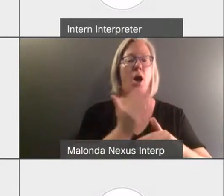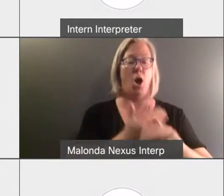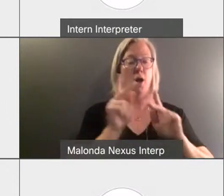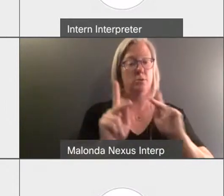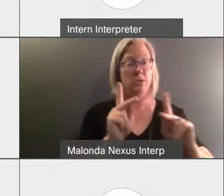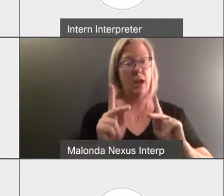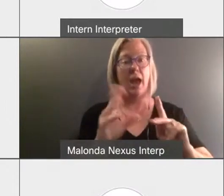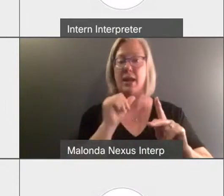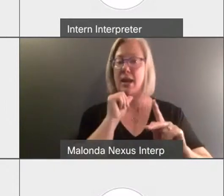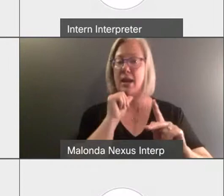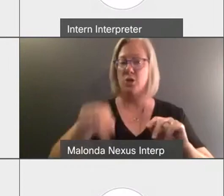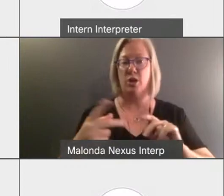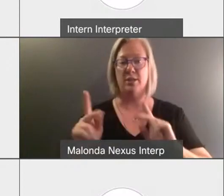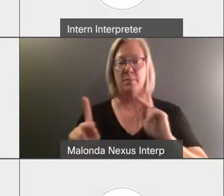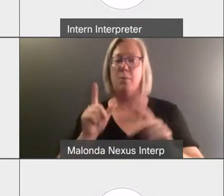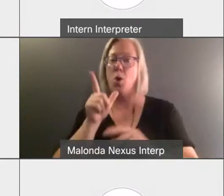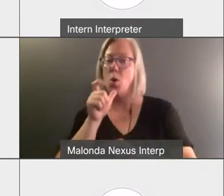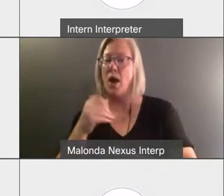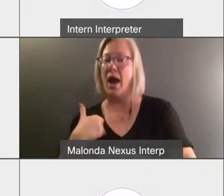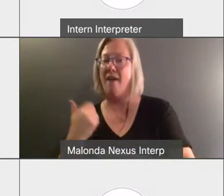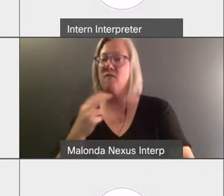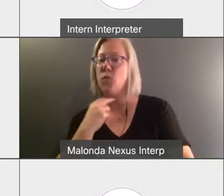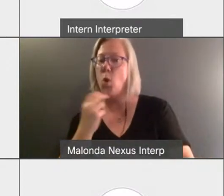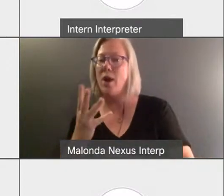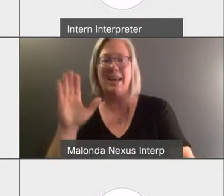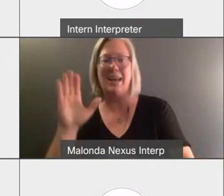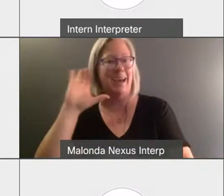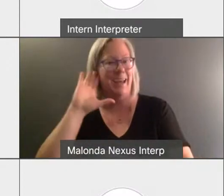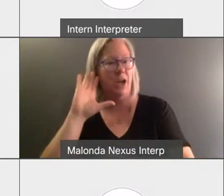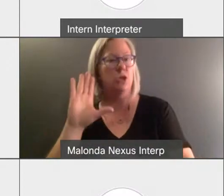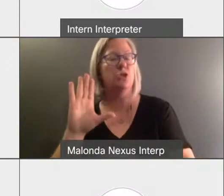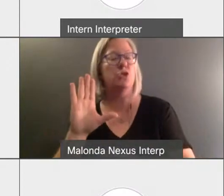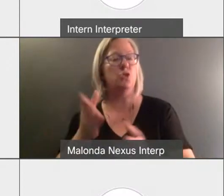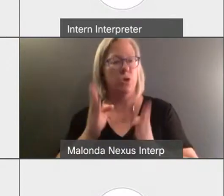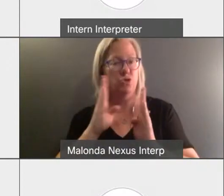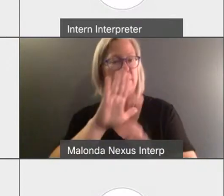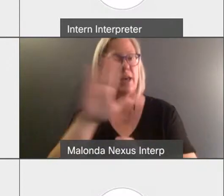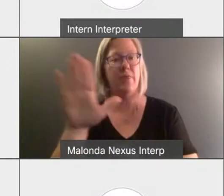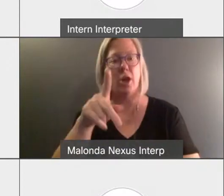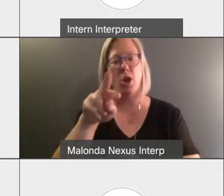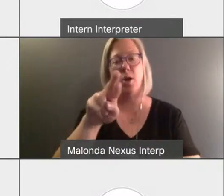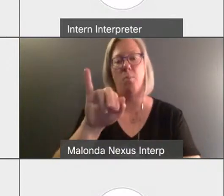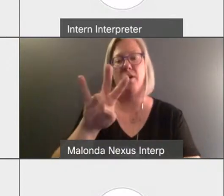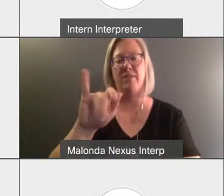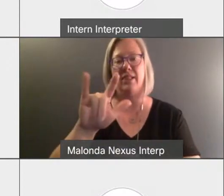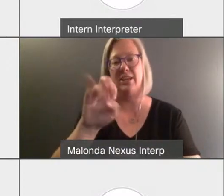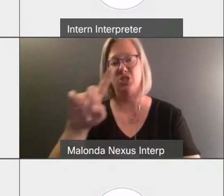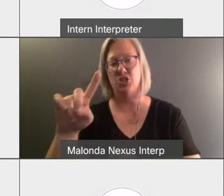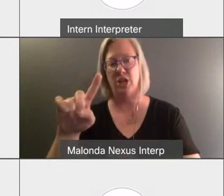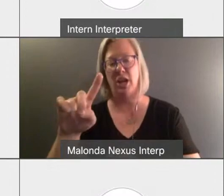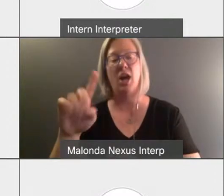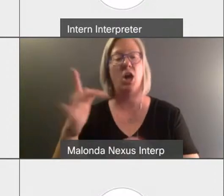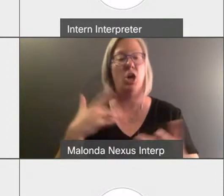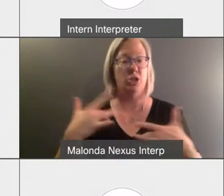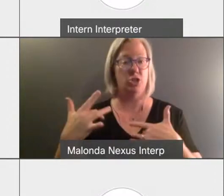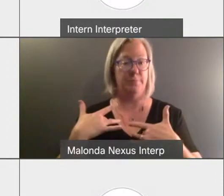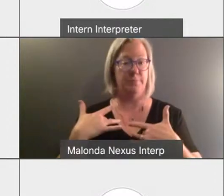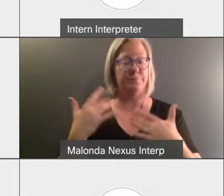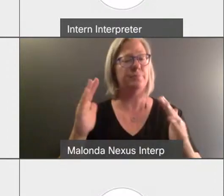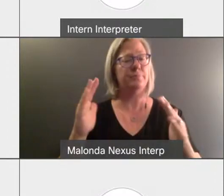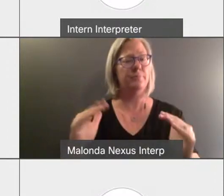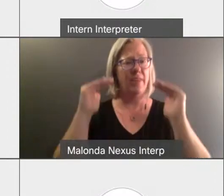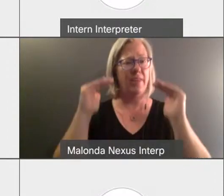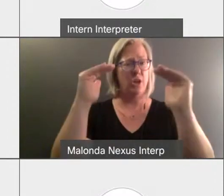who have the voice and the listening ears to address their privileged concerns. There is a higher